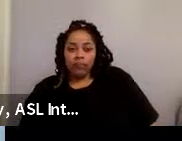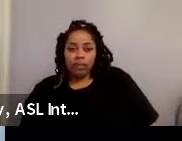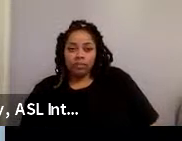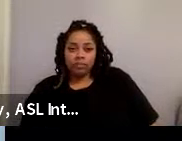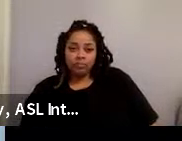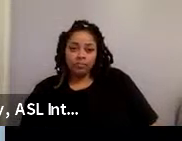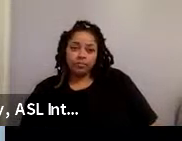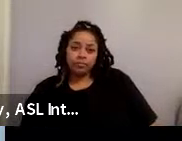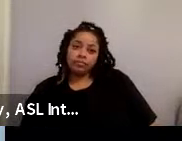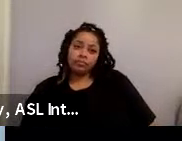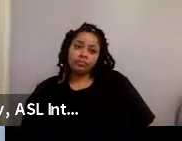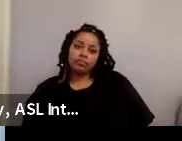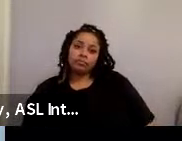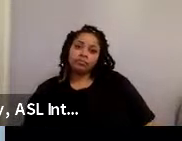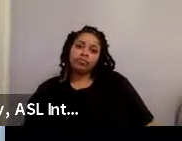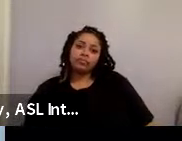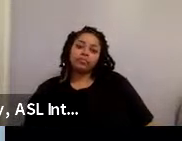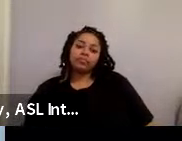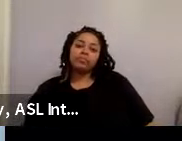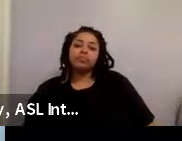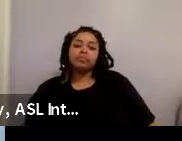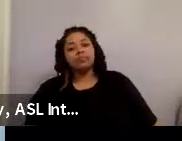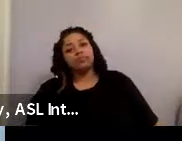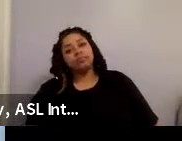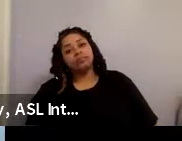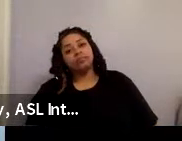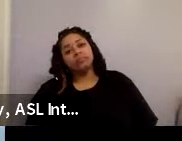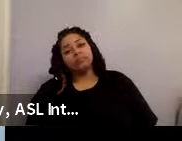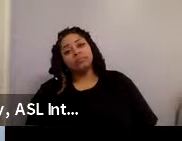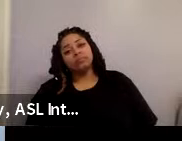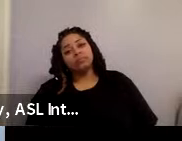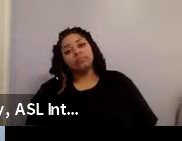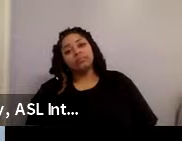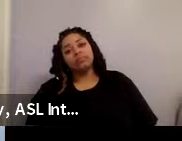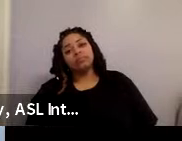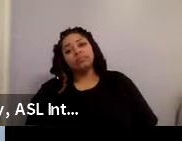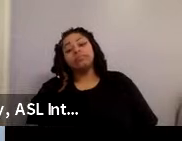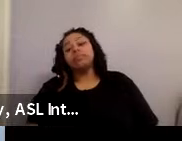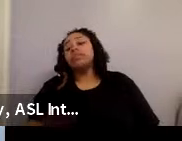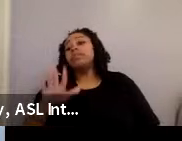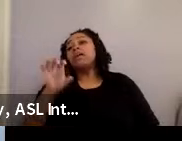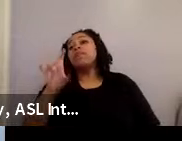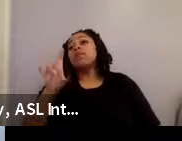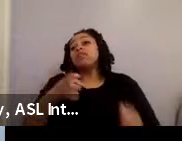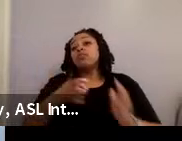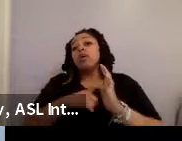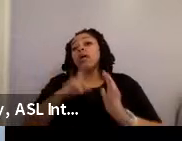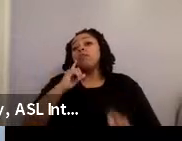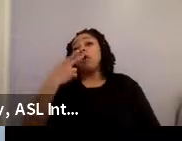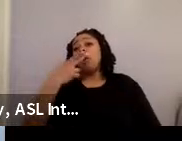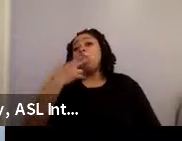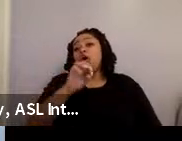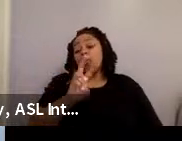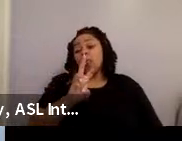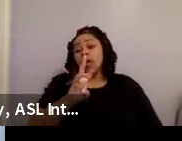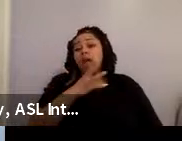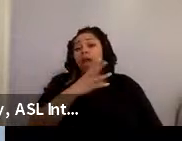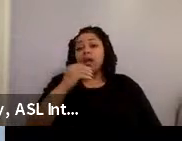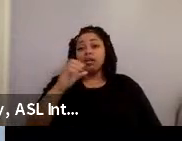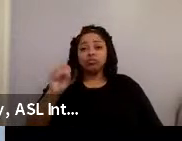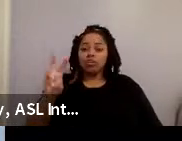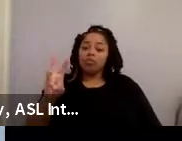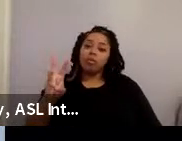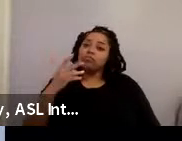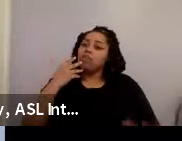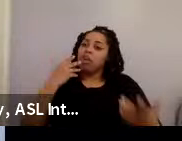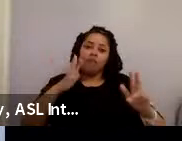Slide 42. The 508 requirements for hardware and software are